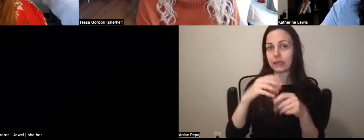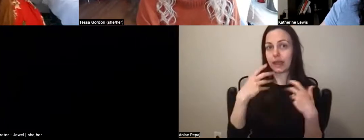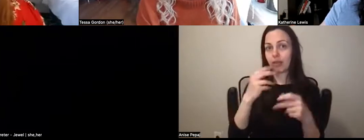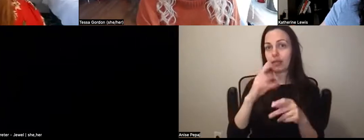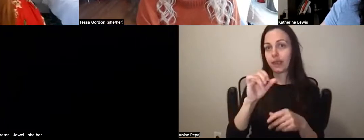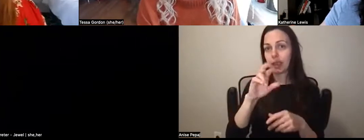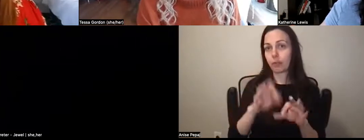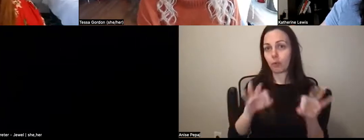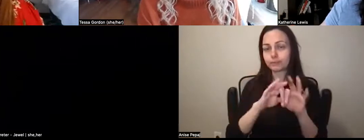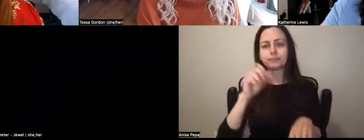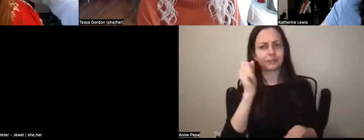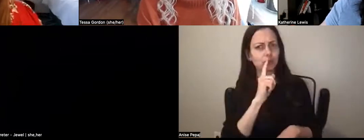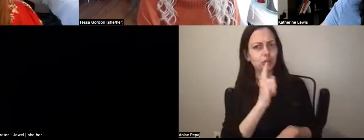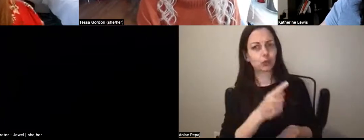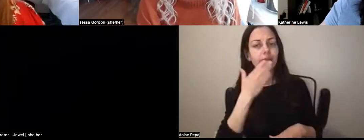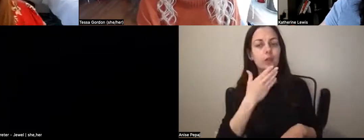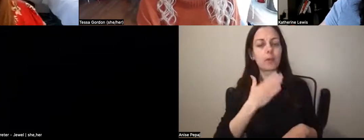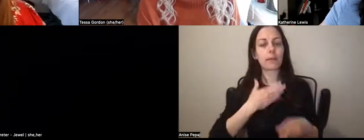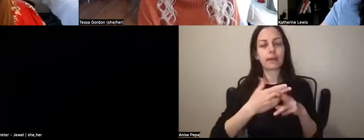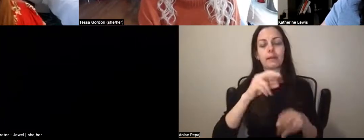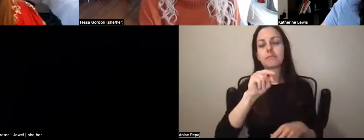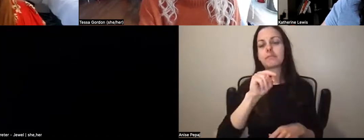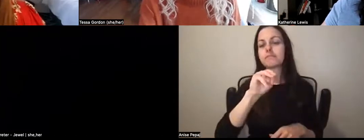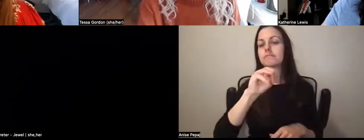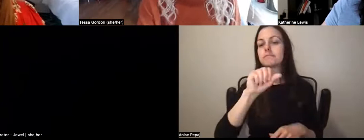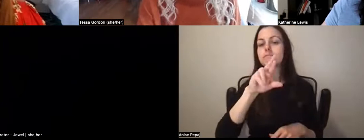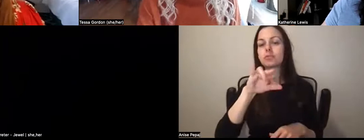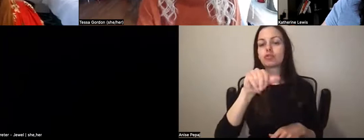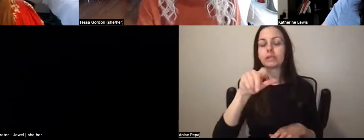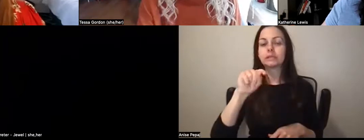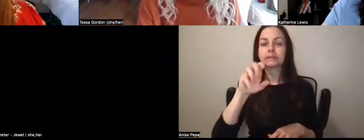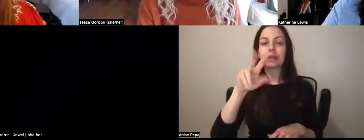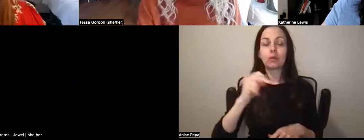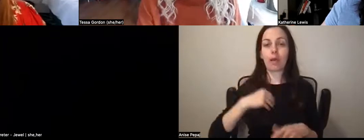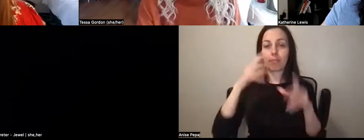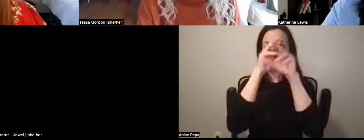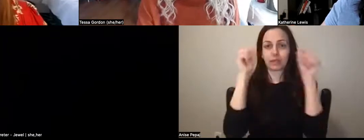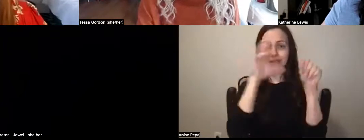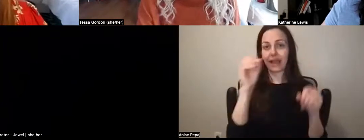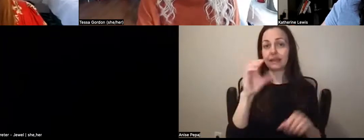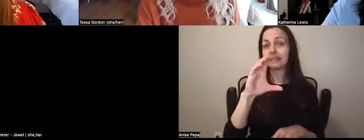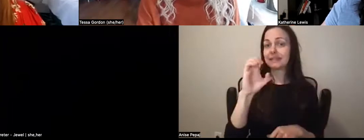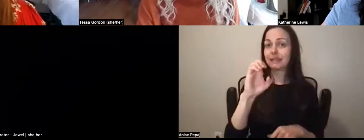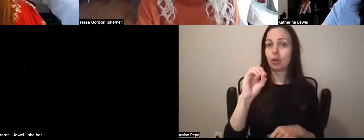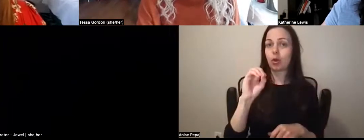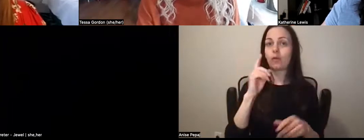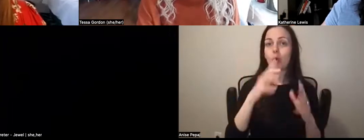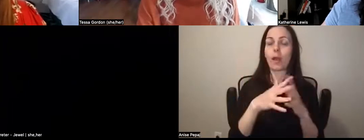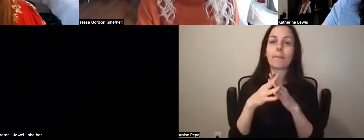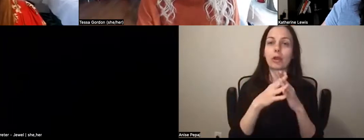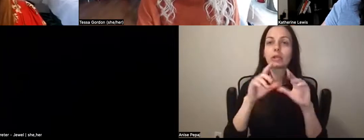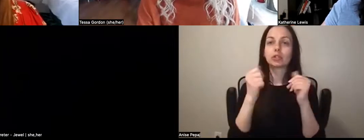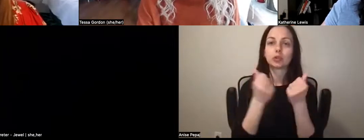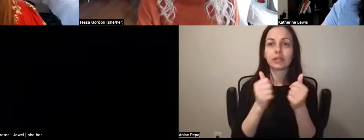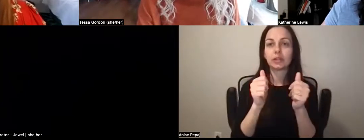Sure, thank you. My name is Maria Town. I serve as the president and CEO of the American Association of People with